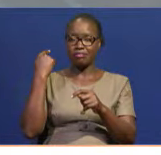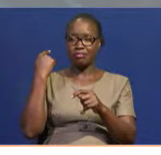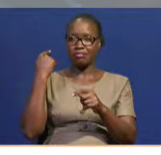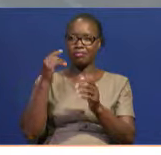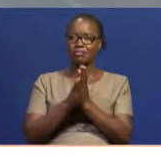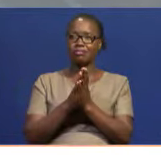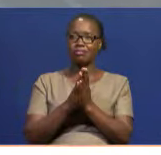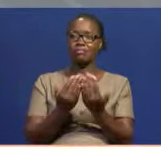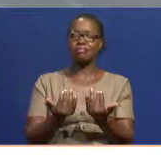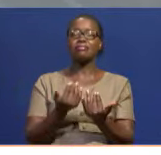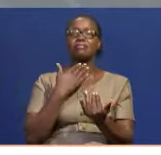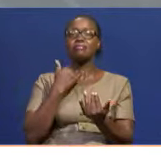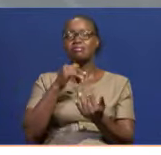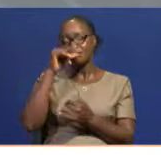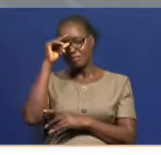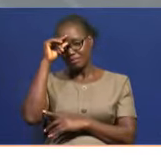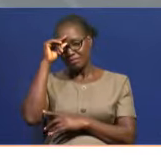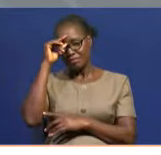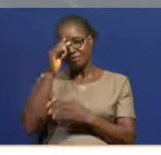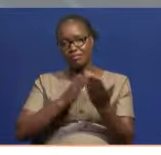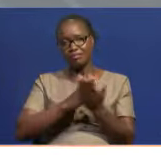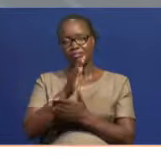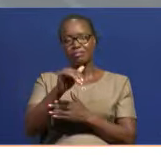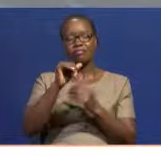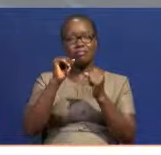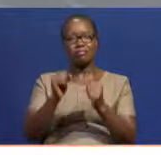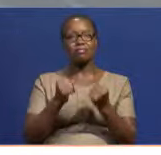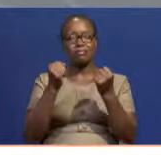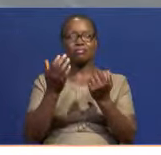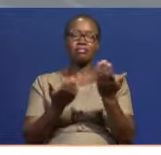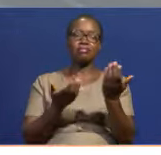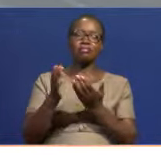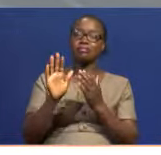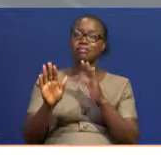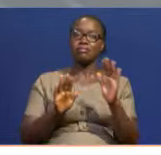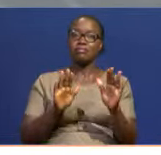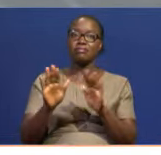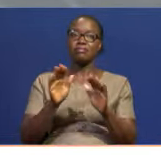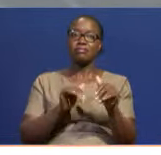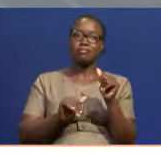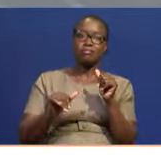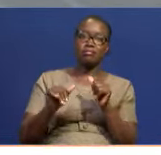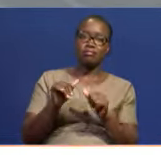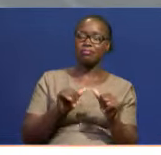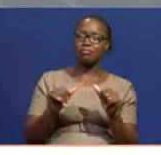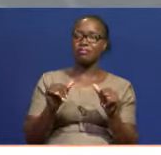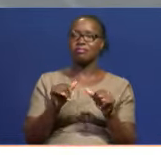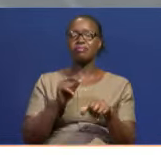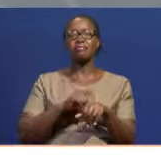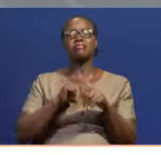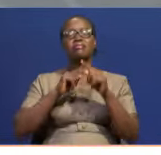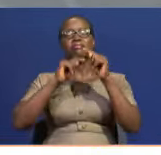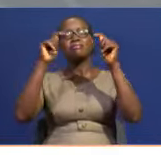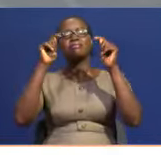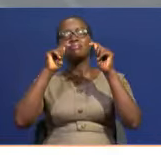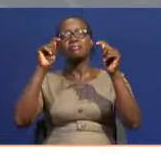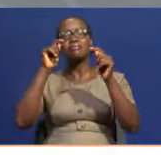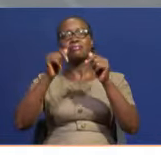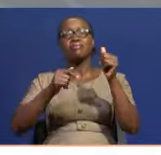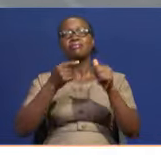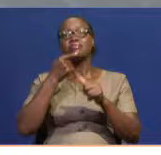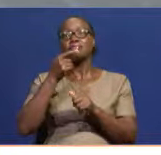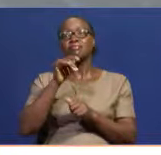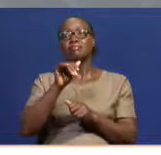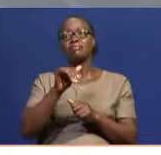They are now calling on the government to ensure safety of their business around, or rather during a protest which they